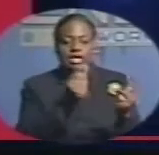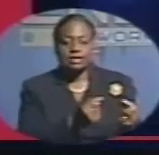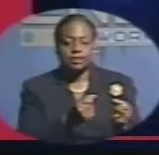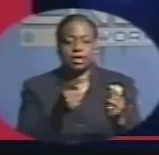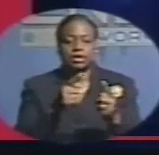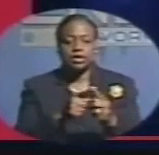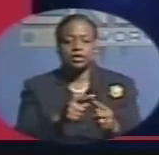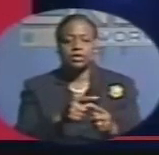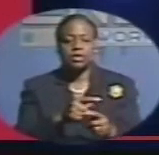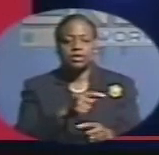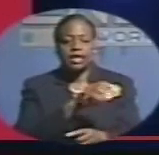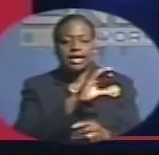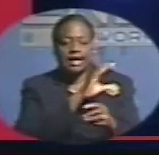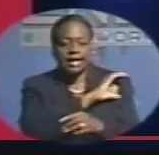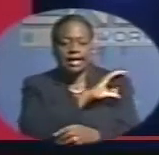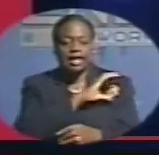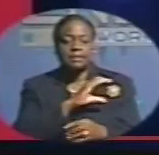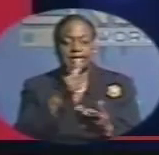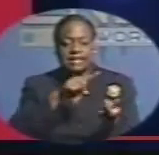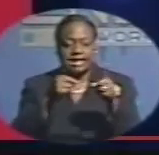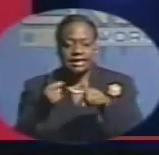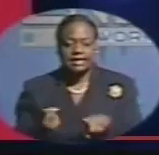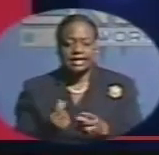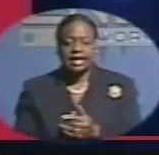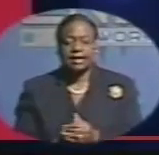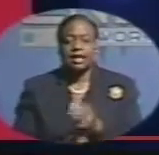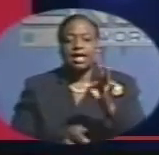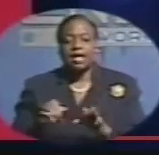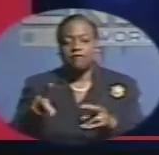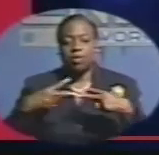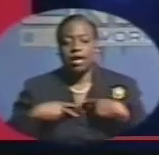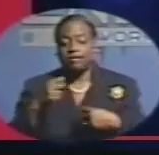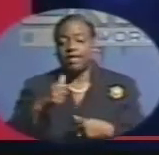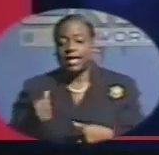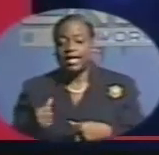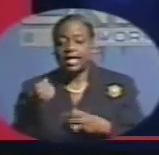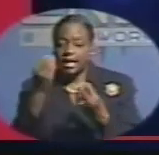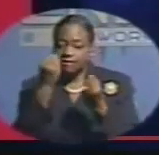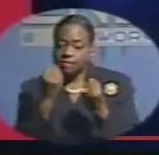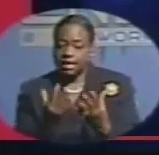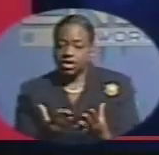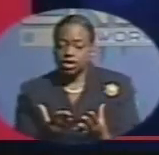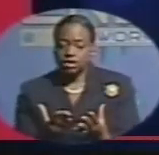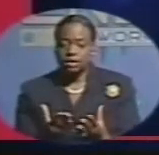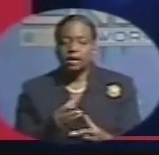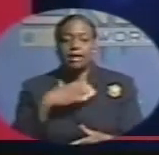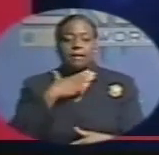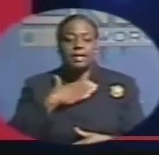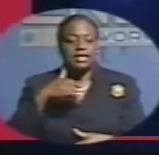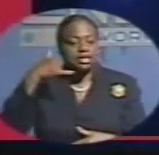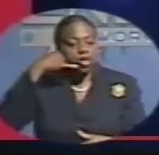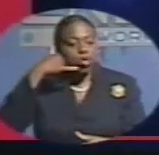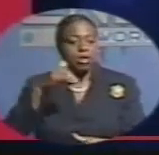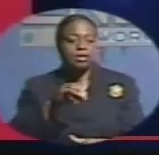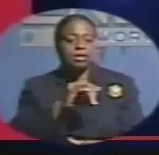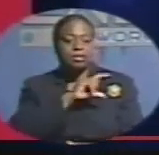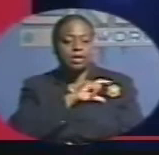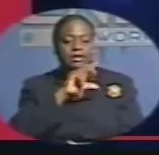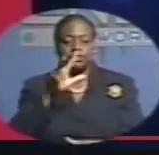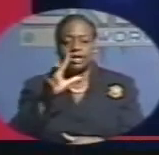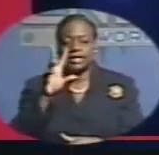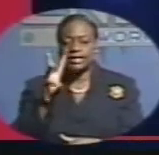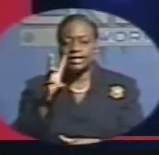pronounced dead around 10 o'clock this morning. If you have any information that will help police solve this latest murder, please contact them at